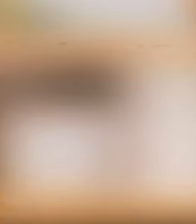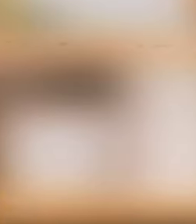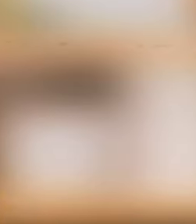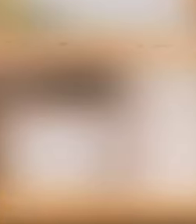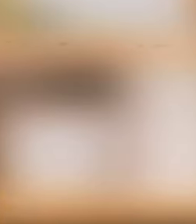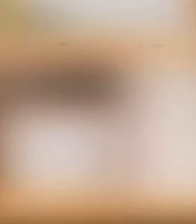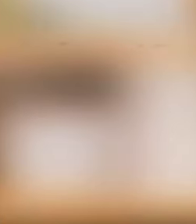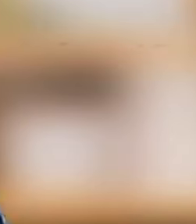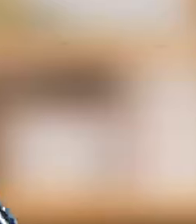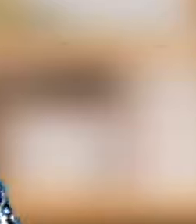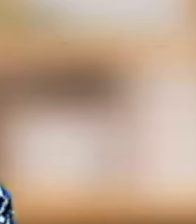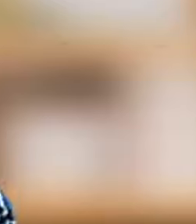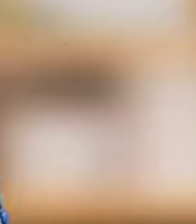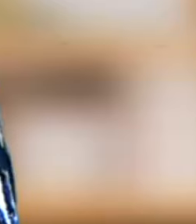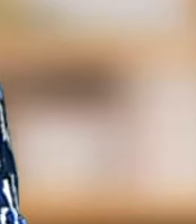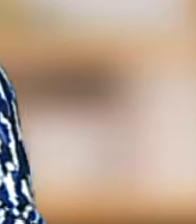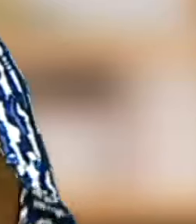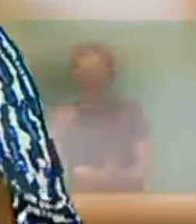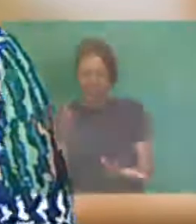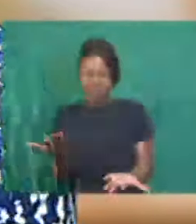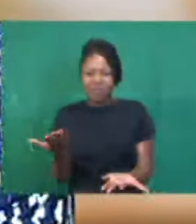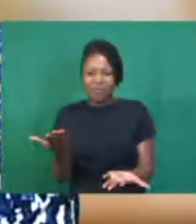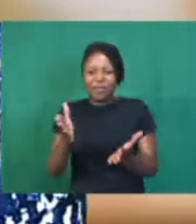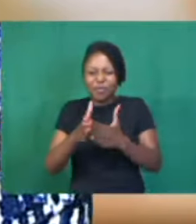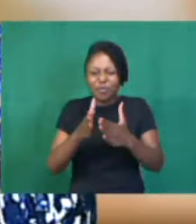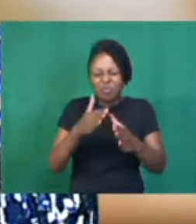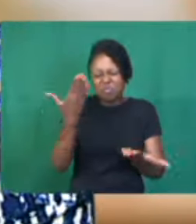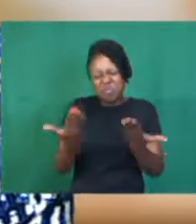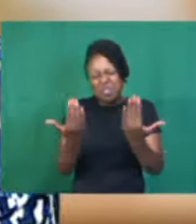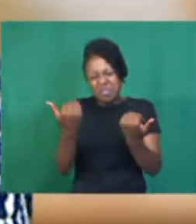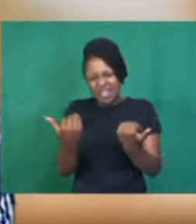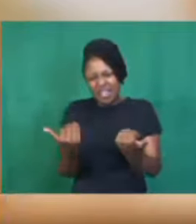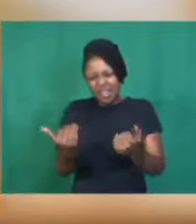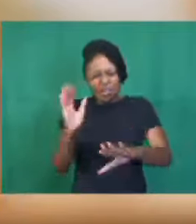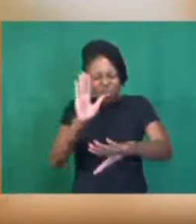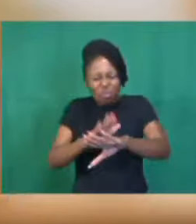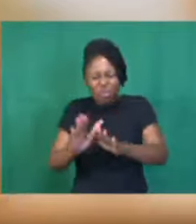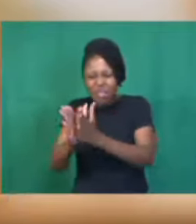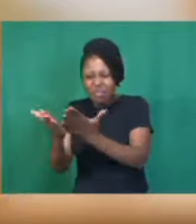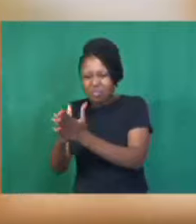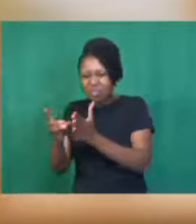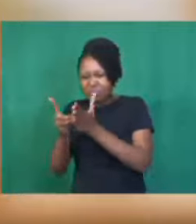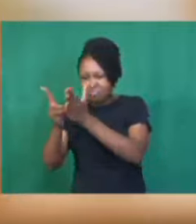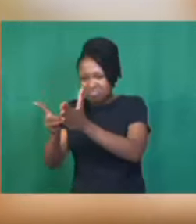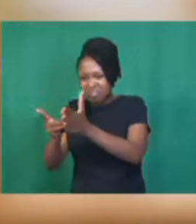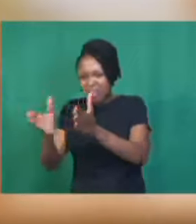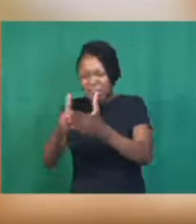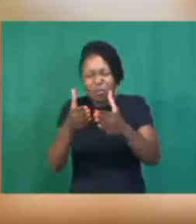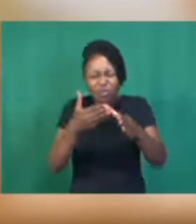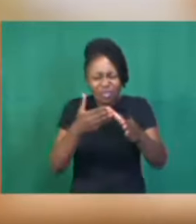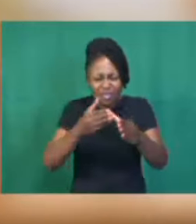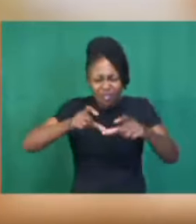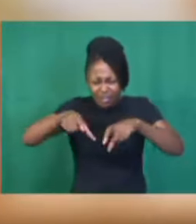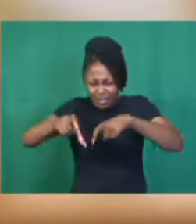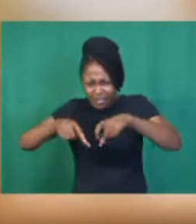But if it is not examination time, you try and find the meaning in context. And if you don't find the meaning